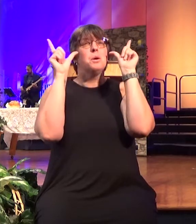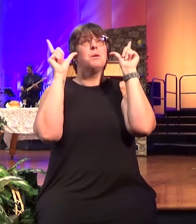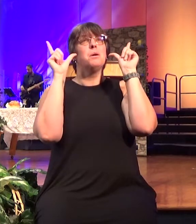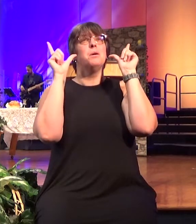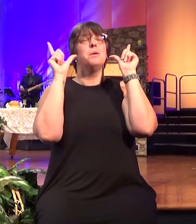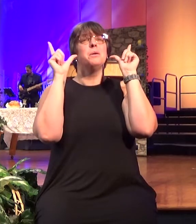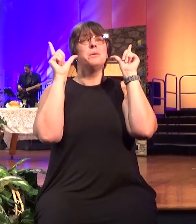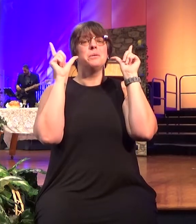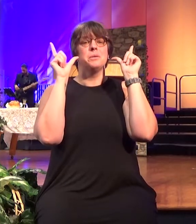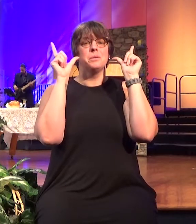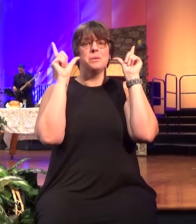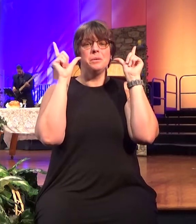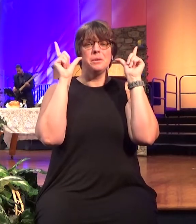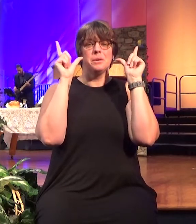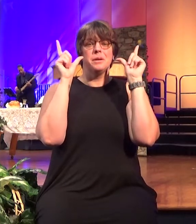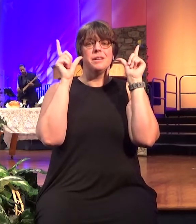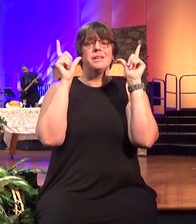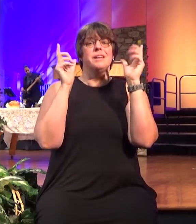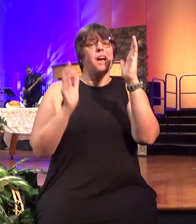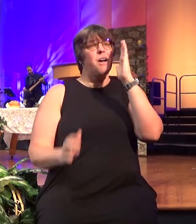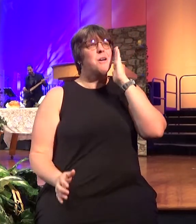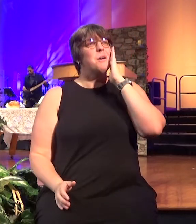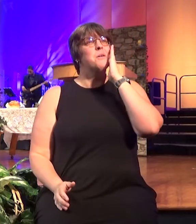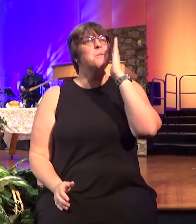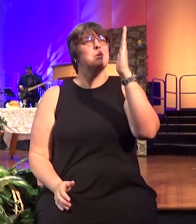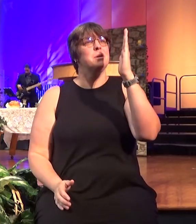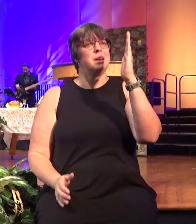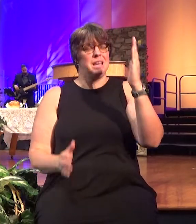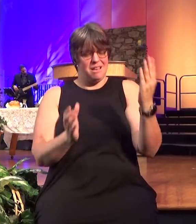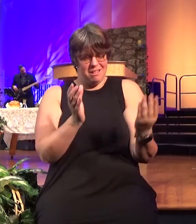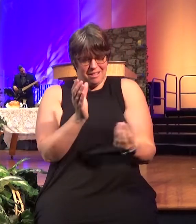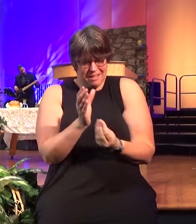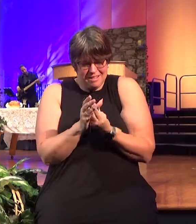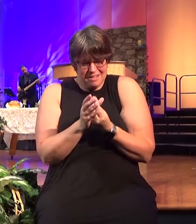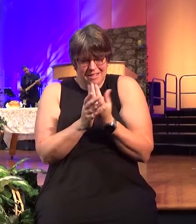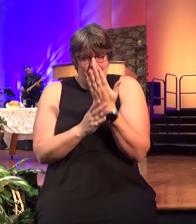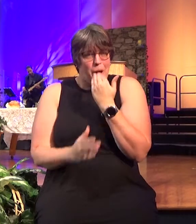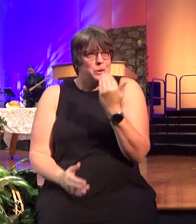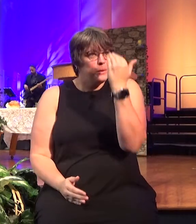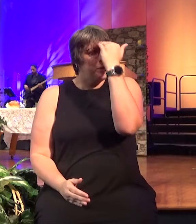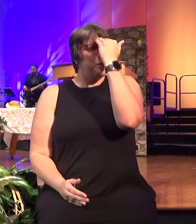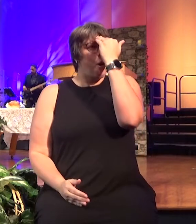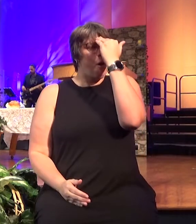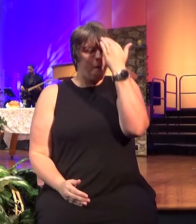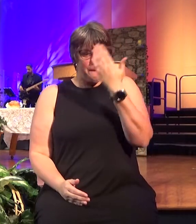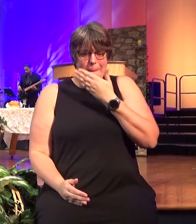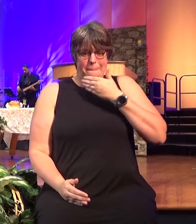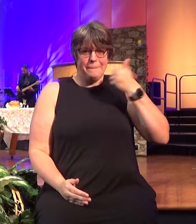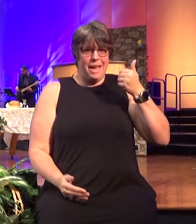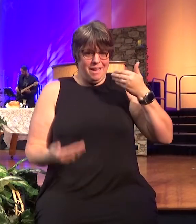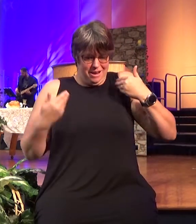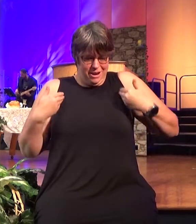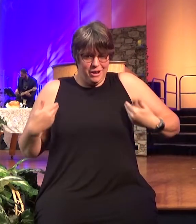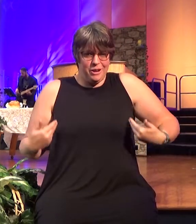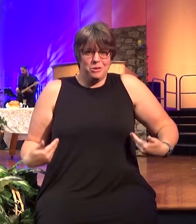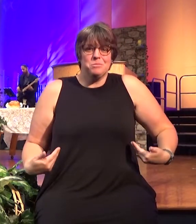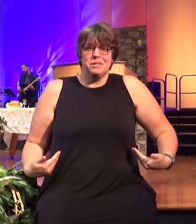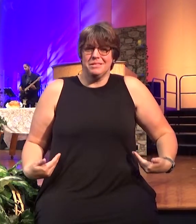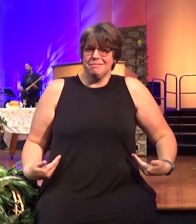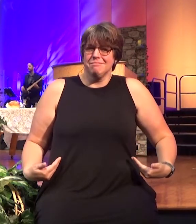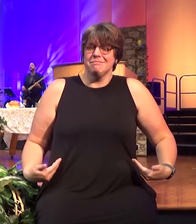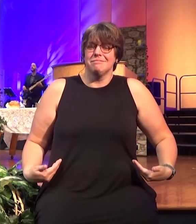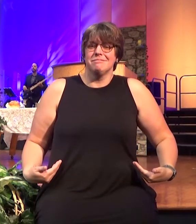divide, and I will grow to know a better me, a better me. Oh, and